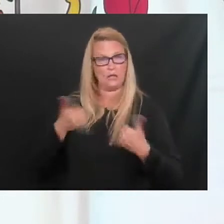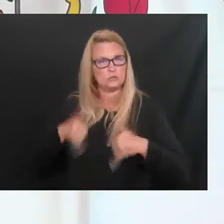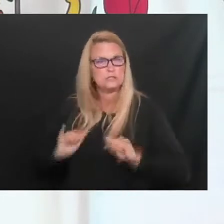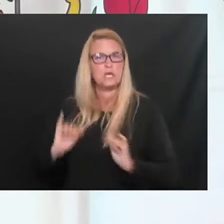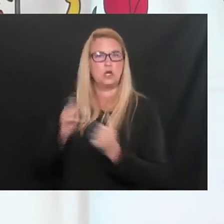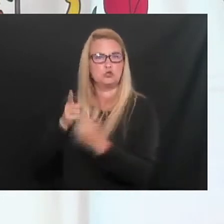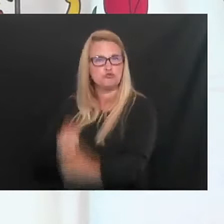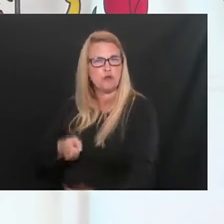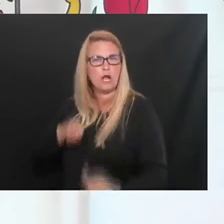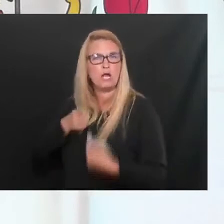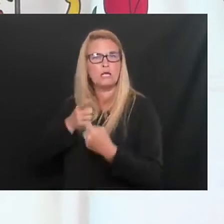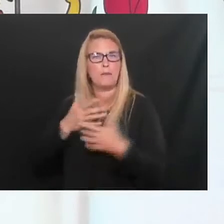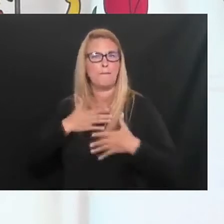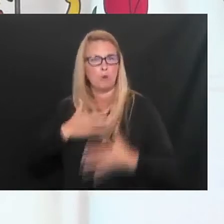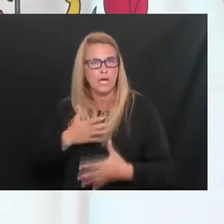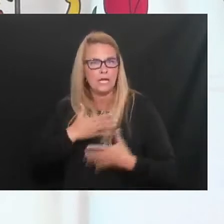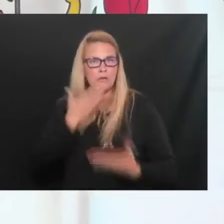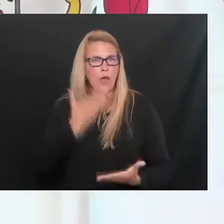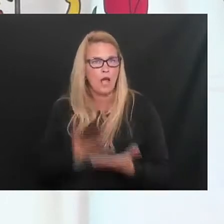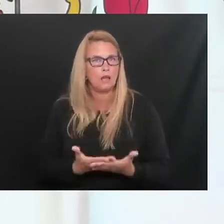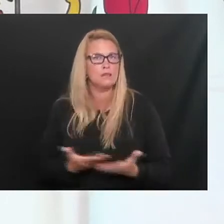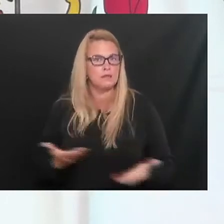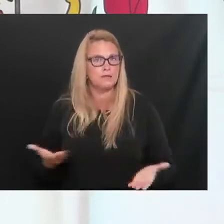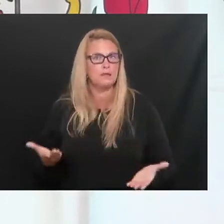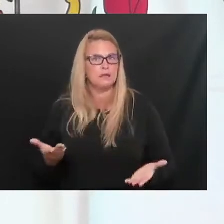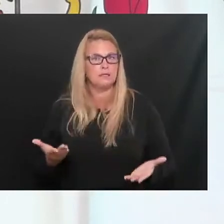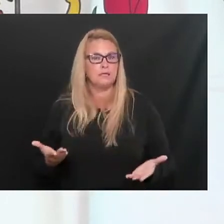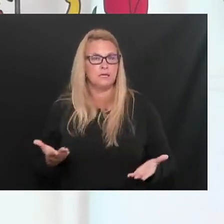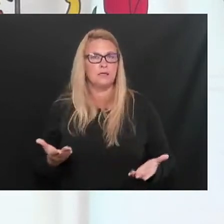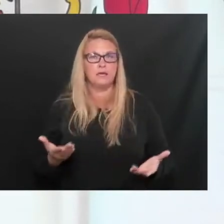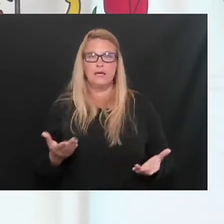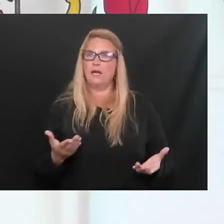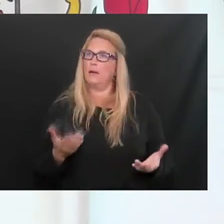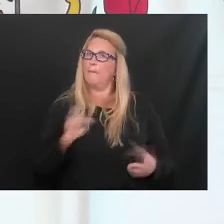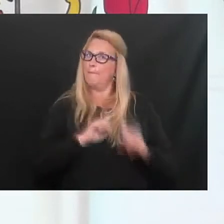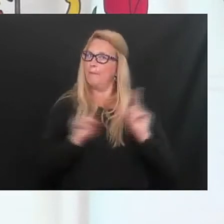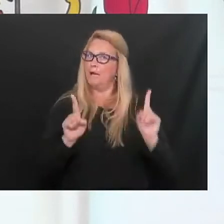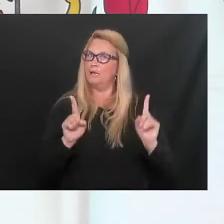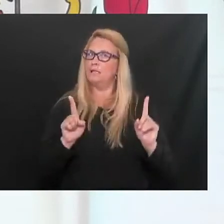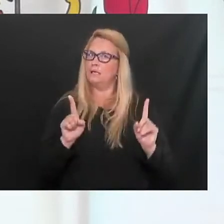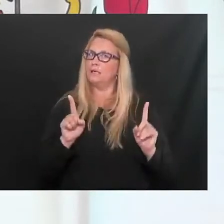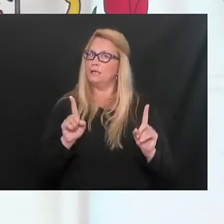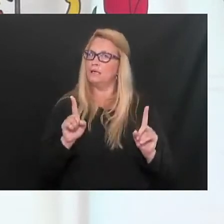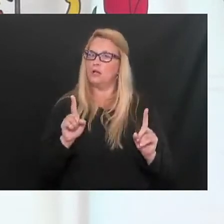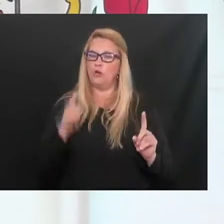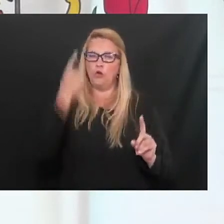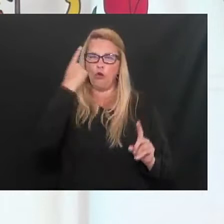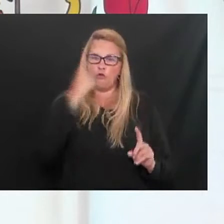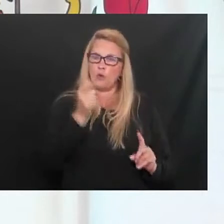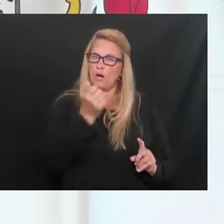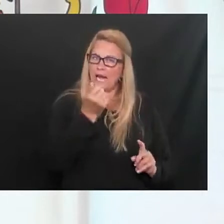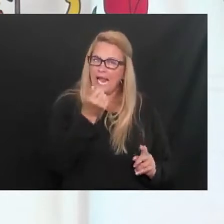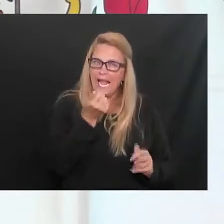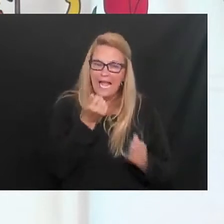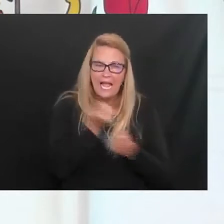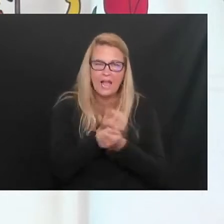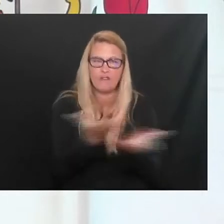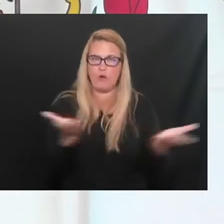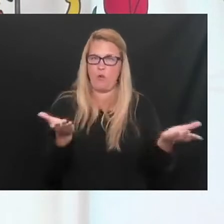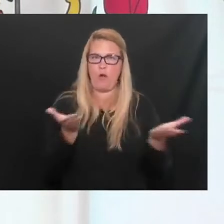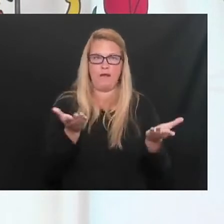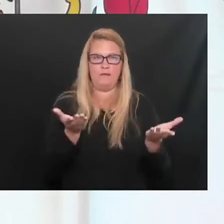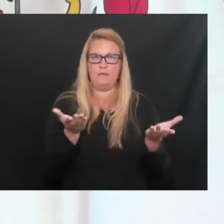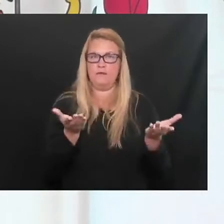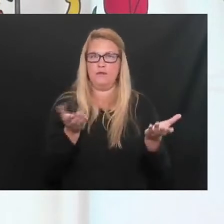know, being able to breathe well and everything else. But he said, I am telling you, for any and everybody out there,